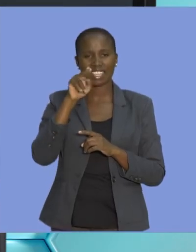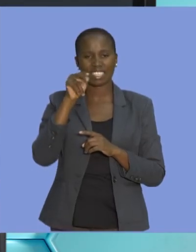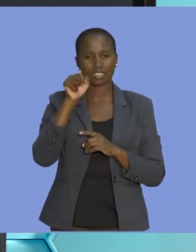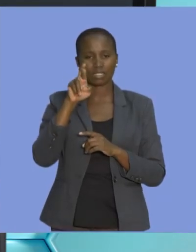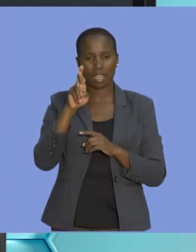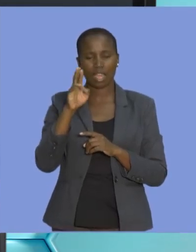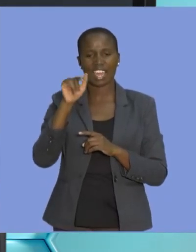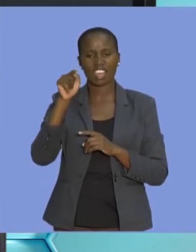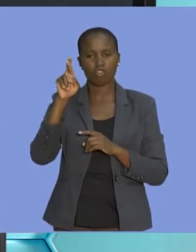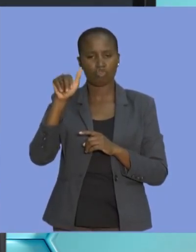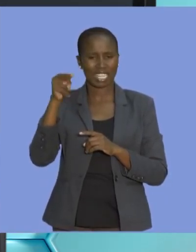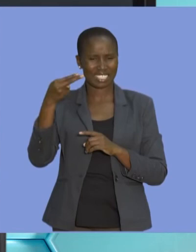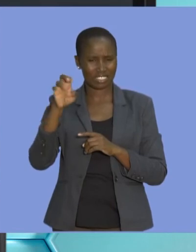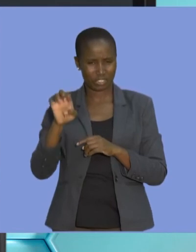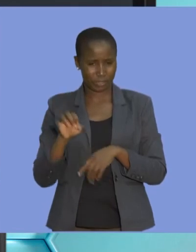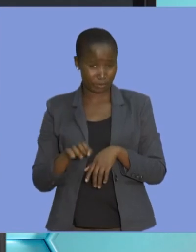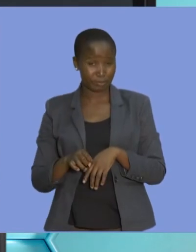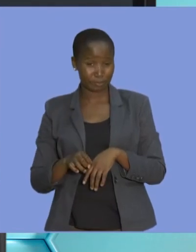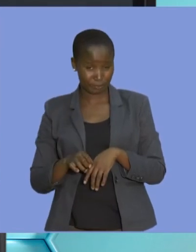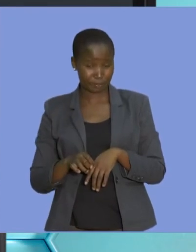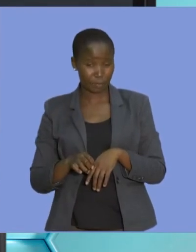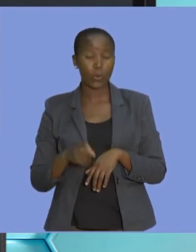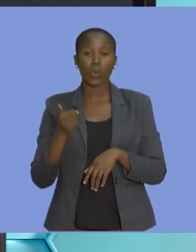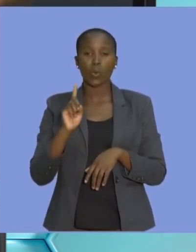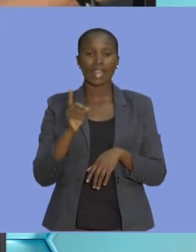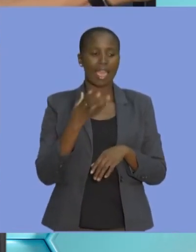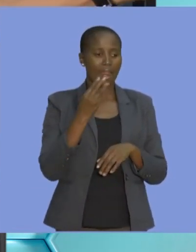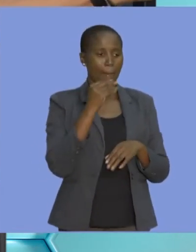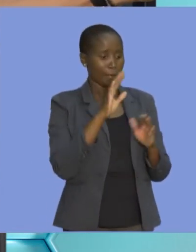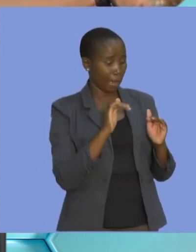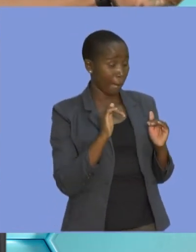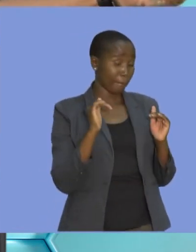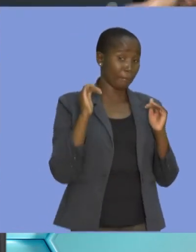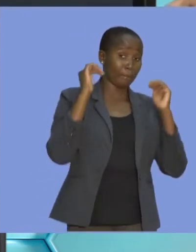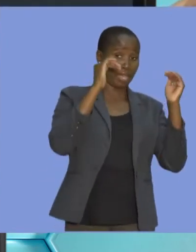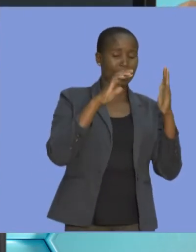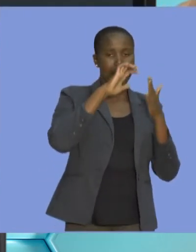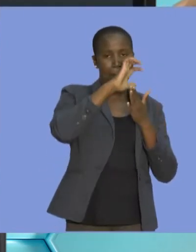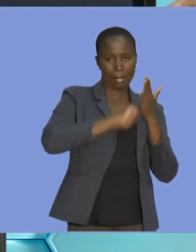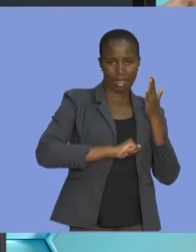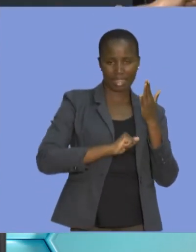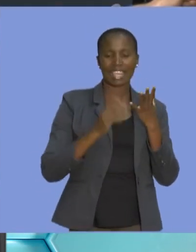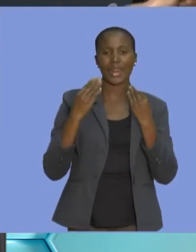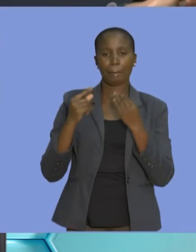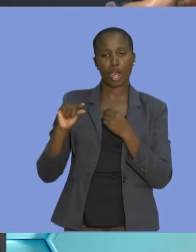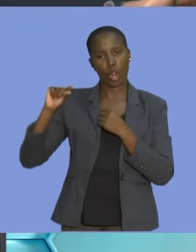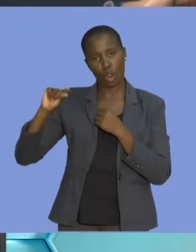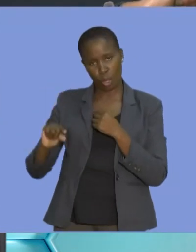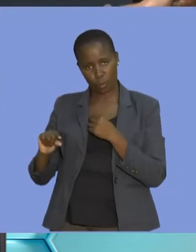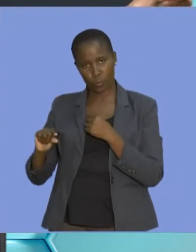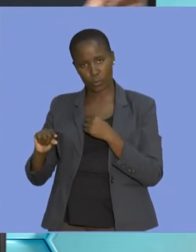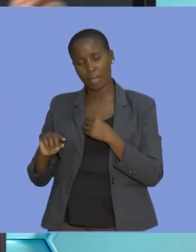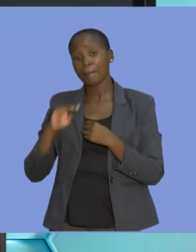range. The range is the maximum minus the minimum, which give us the interquartile range, which give us the